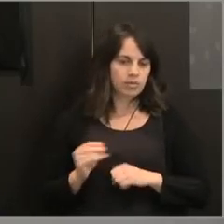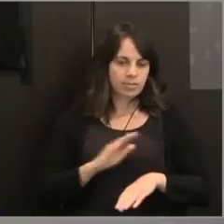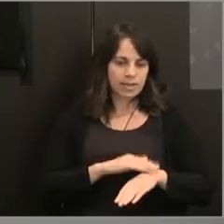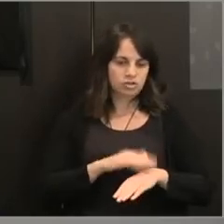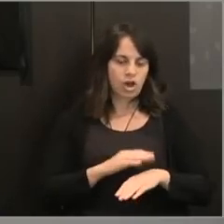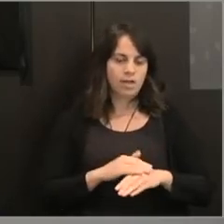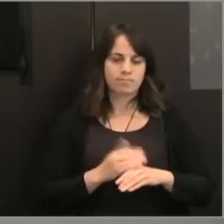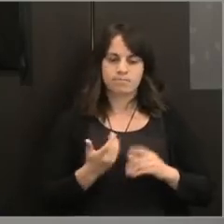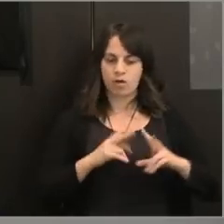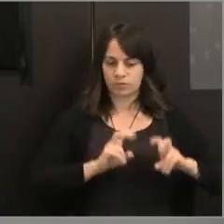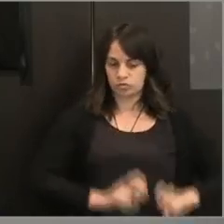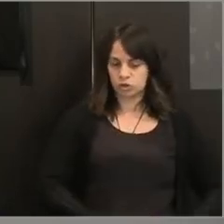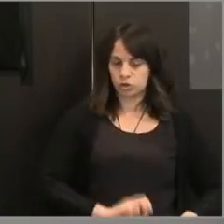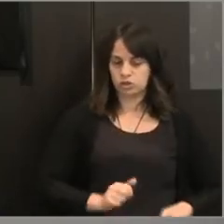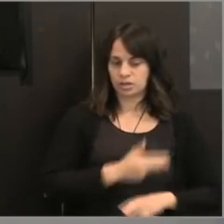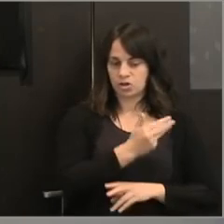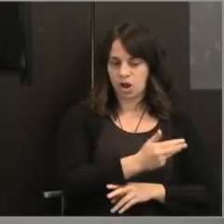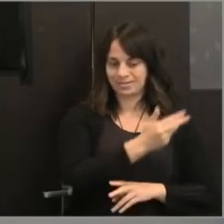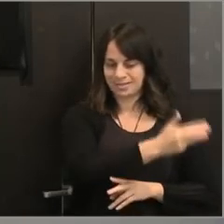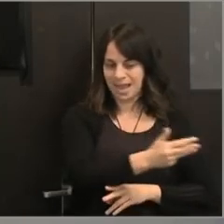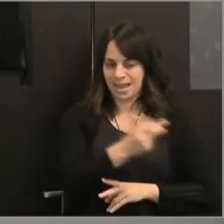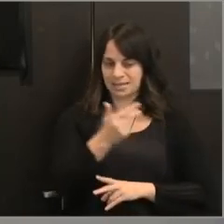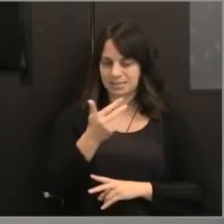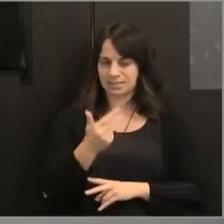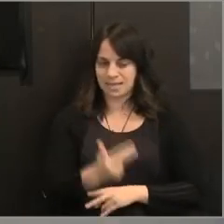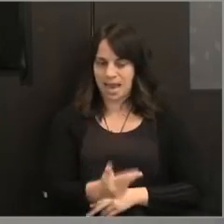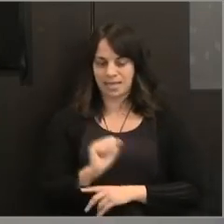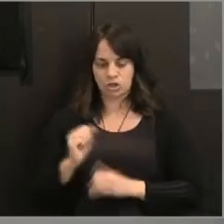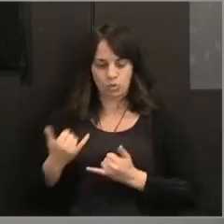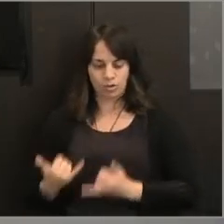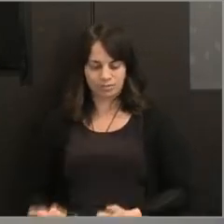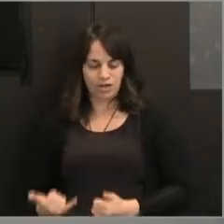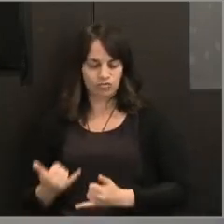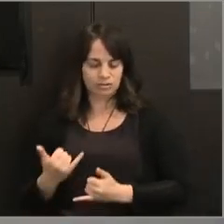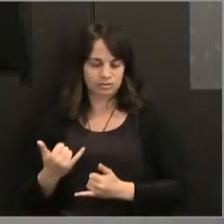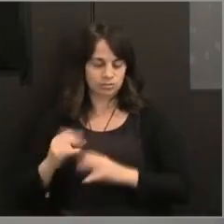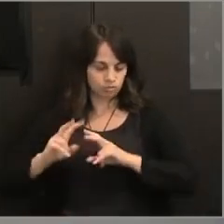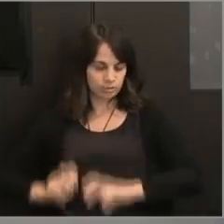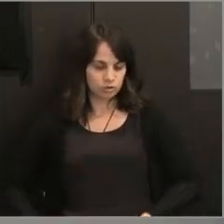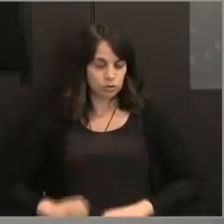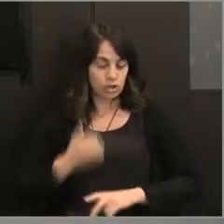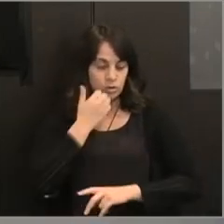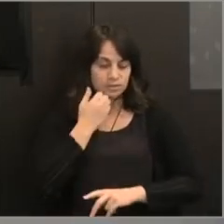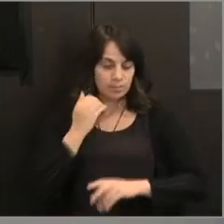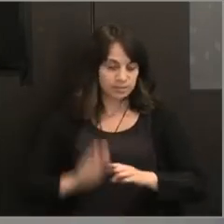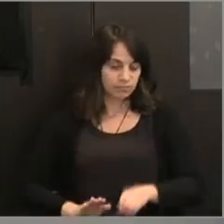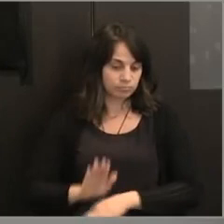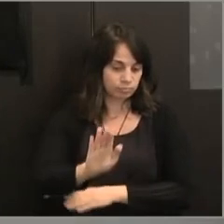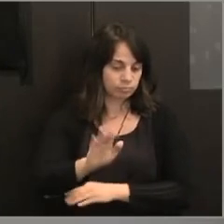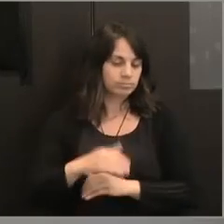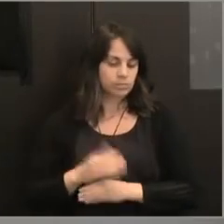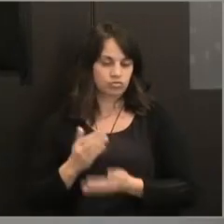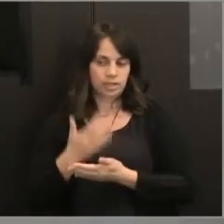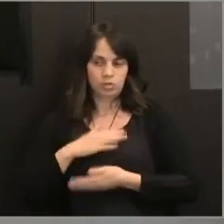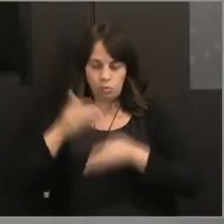done in 1988 and your current research? And I'd really like to focus on that period and